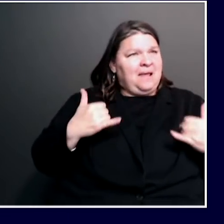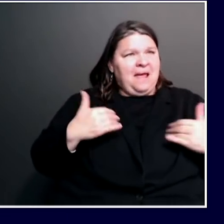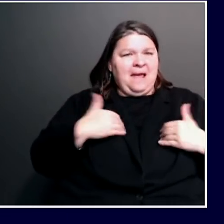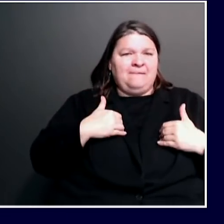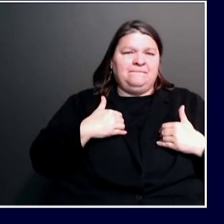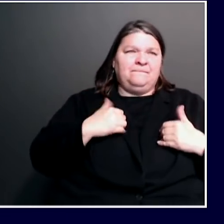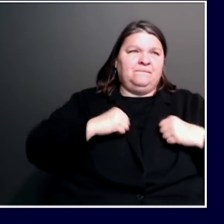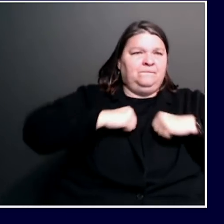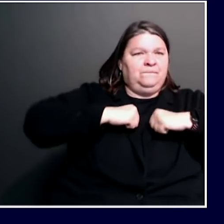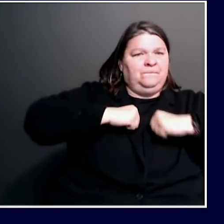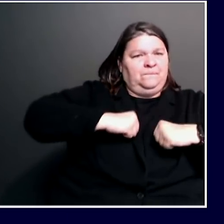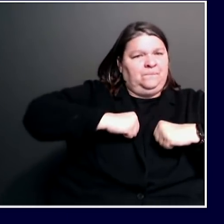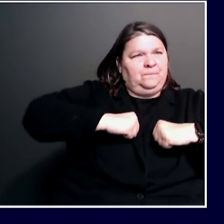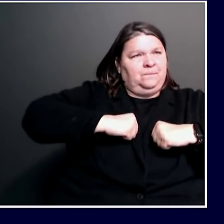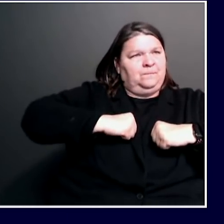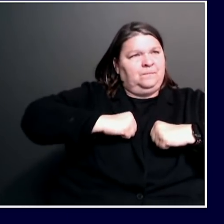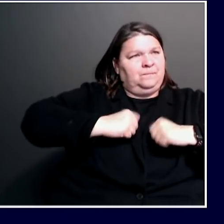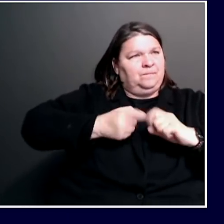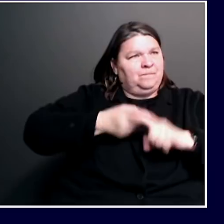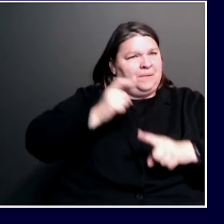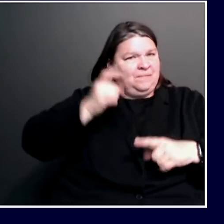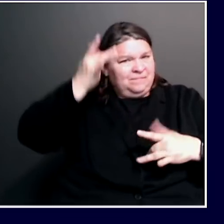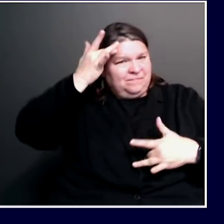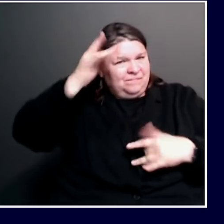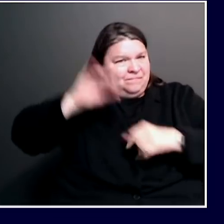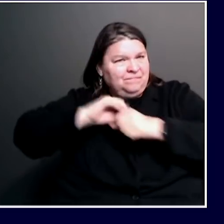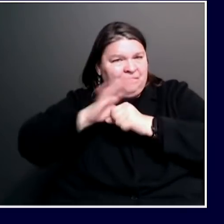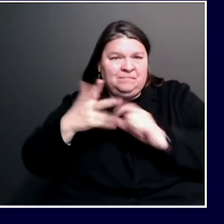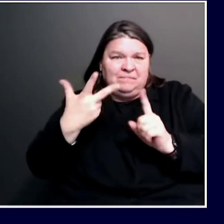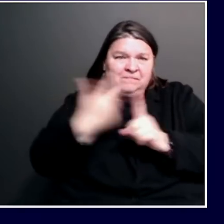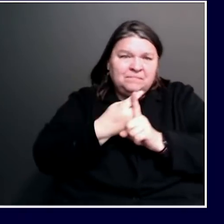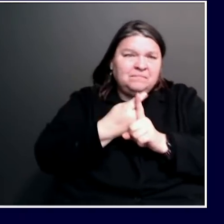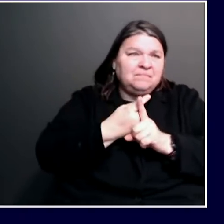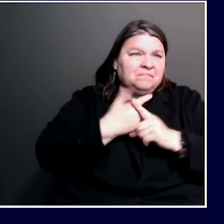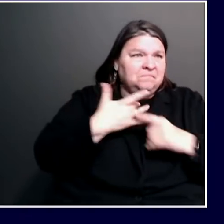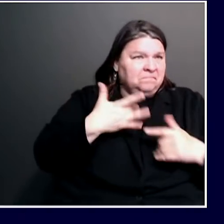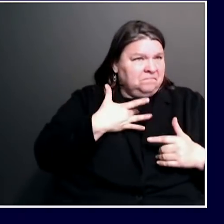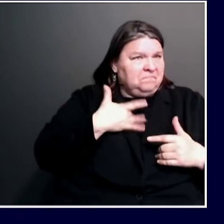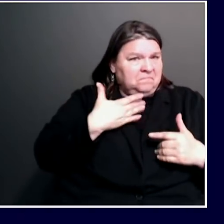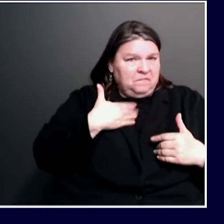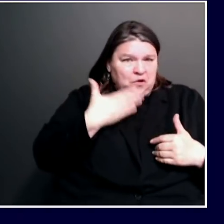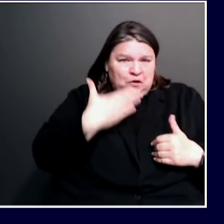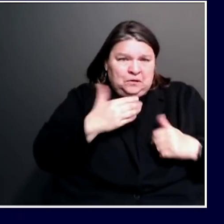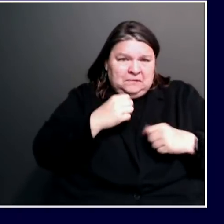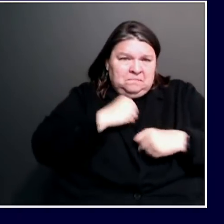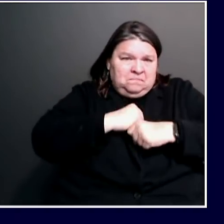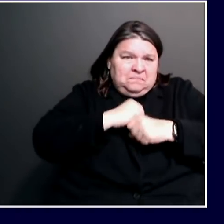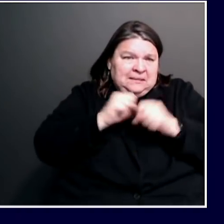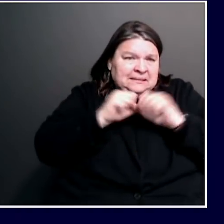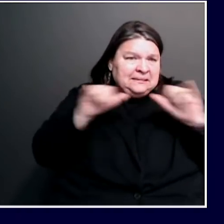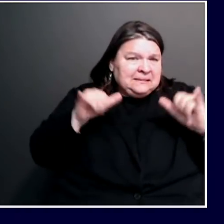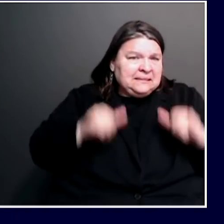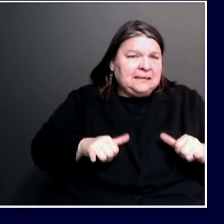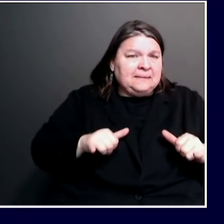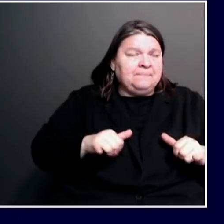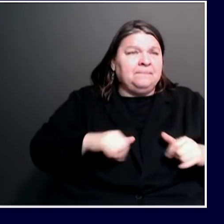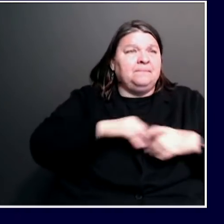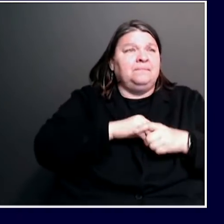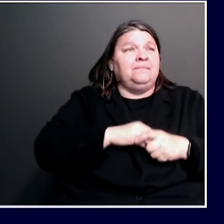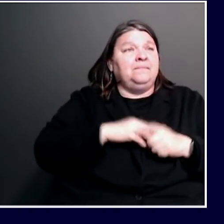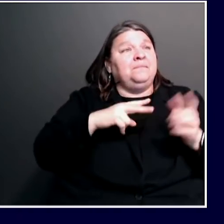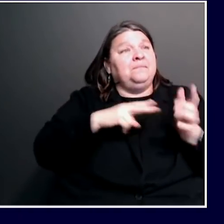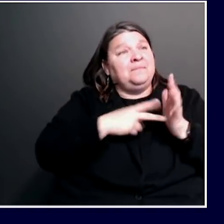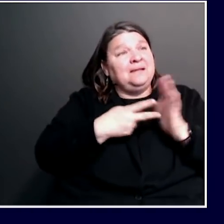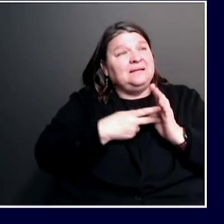or from the vaccines they've already received. Yeah, Amy, that's a good question, and the stem of your question sort of suggests the answer.